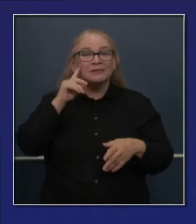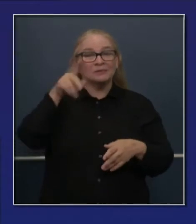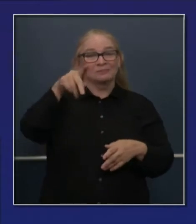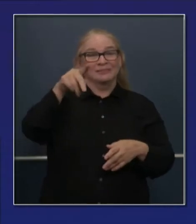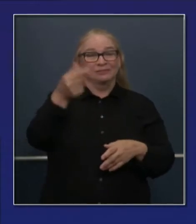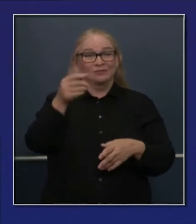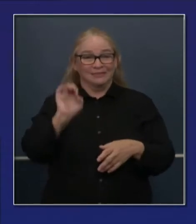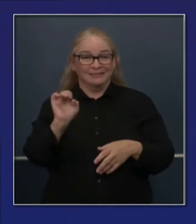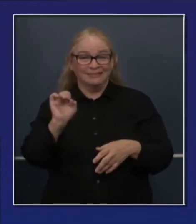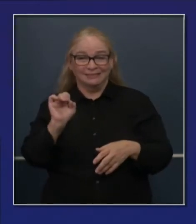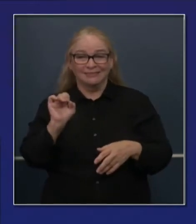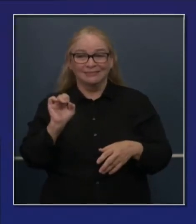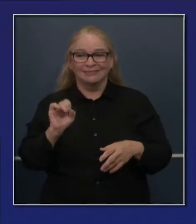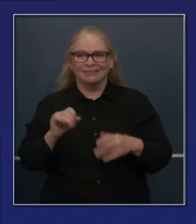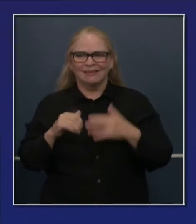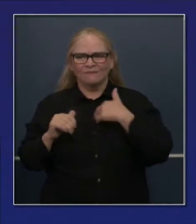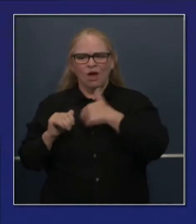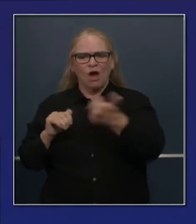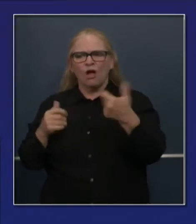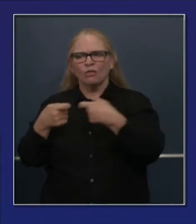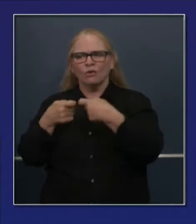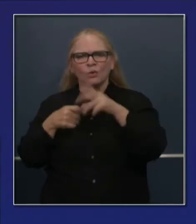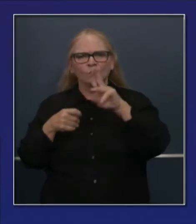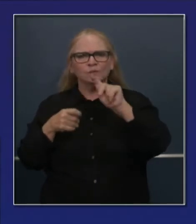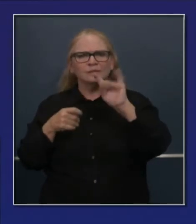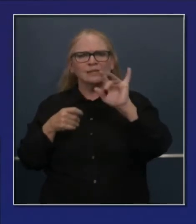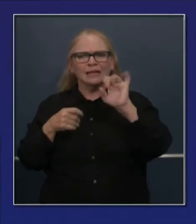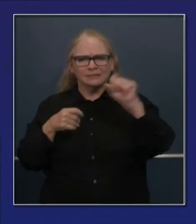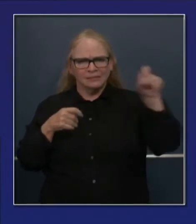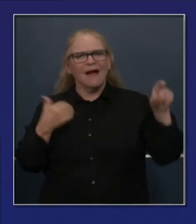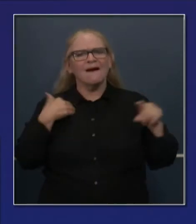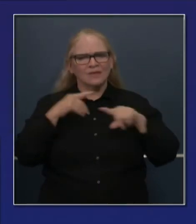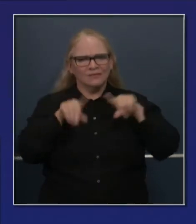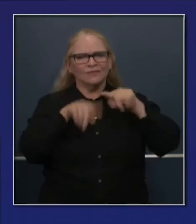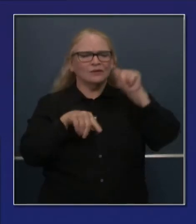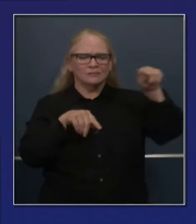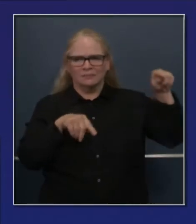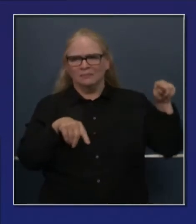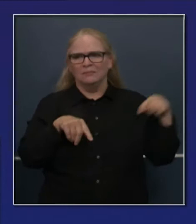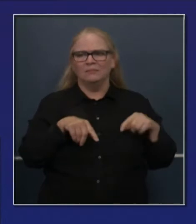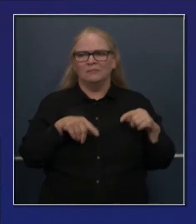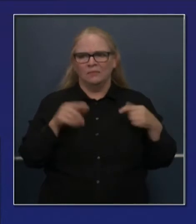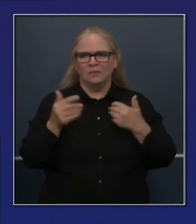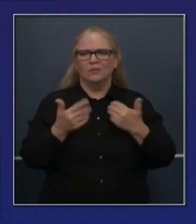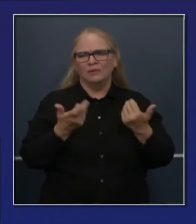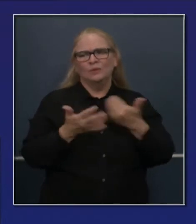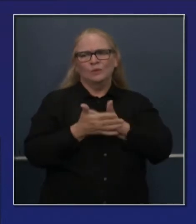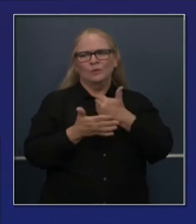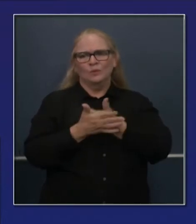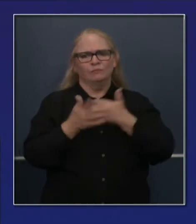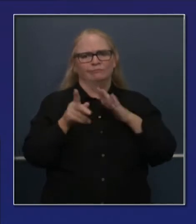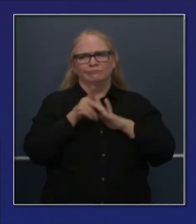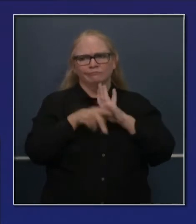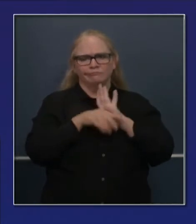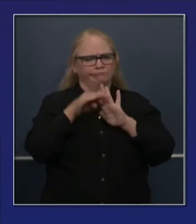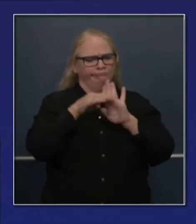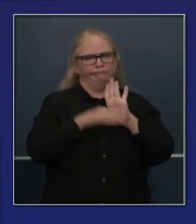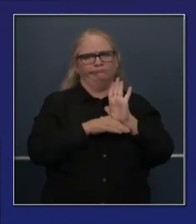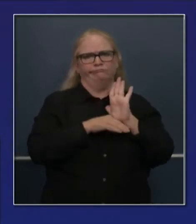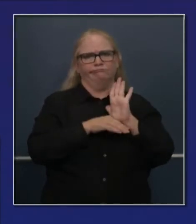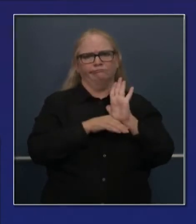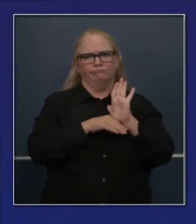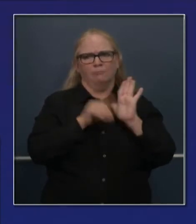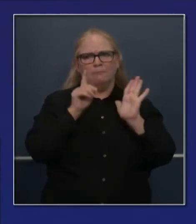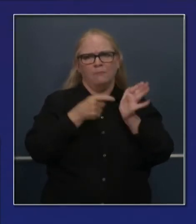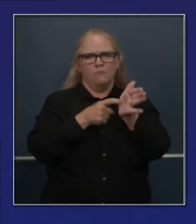other investor-owned utilities, what we refer to as the IOUs. There are new protocols, new procedures that are required of